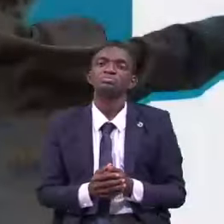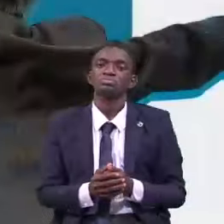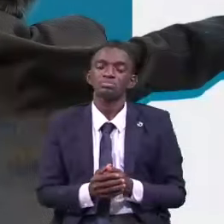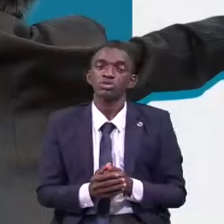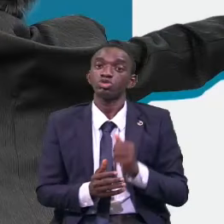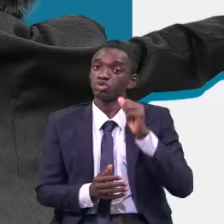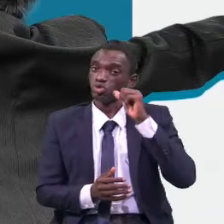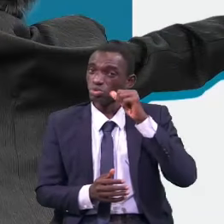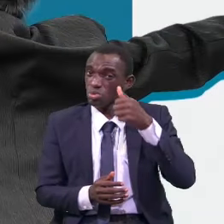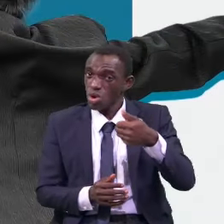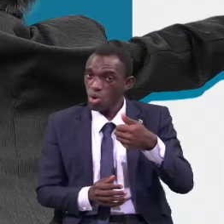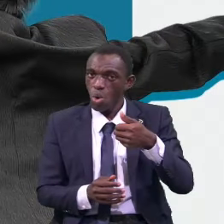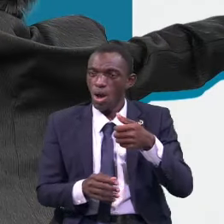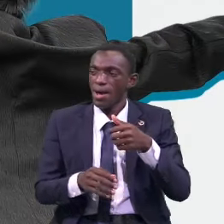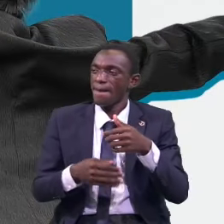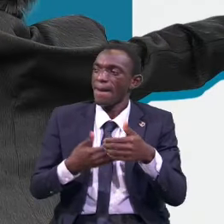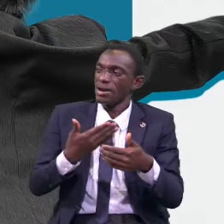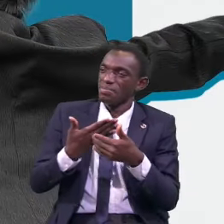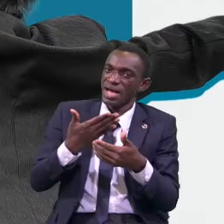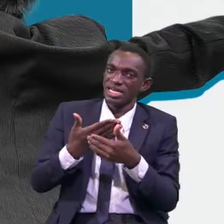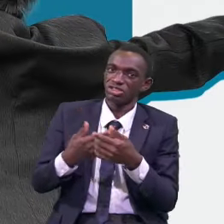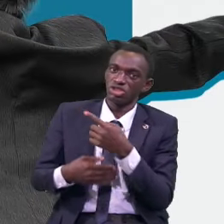tomorrow, behind the stand,